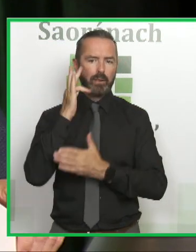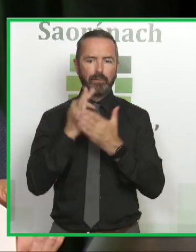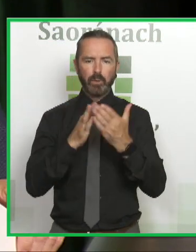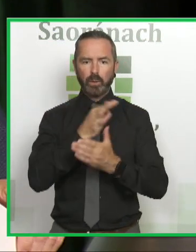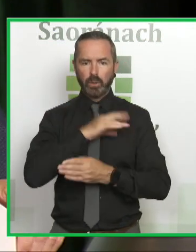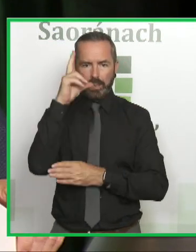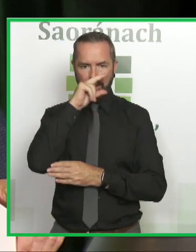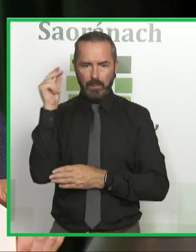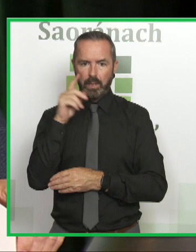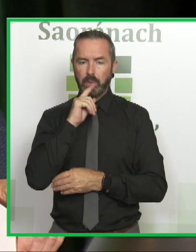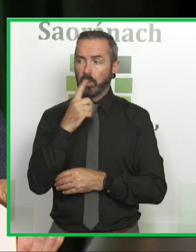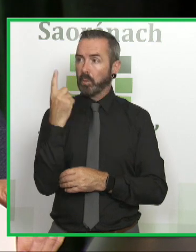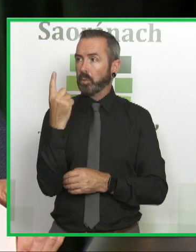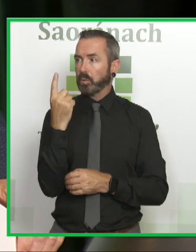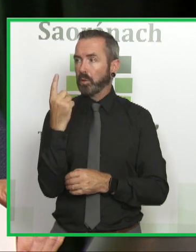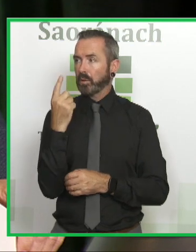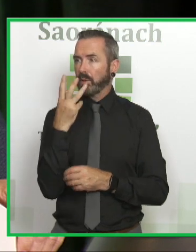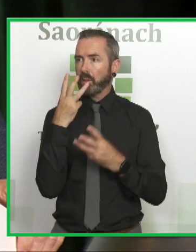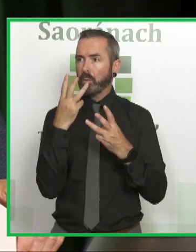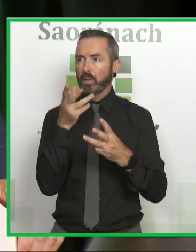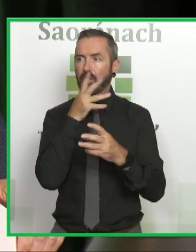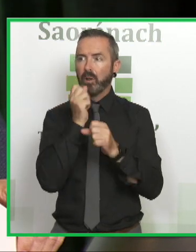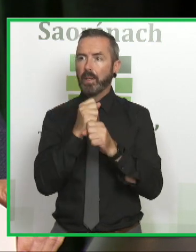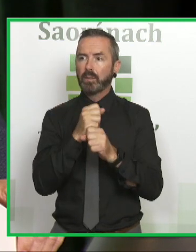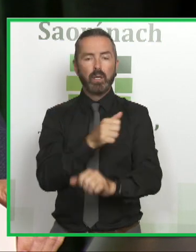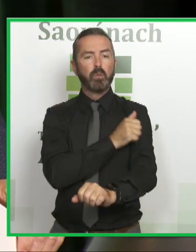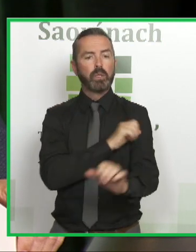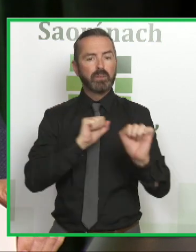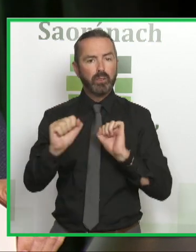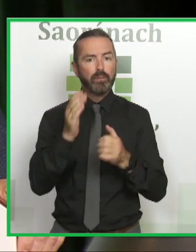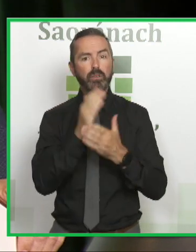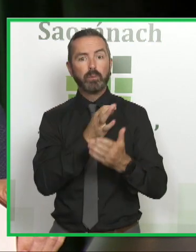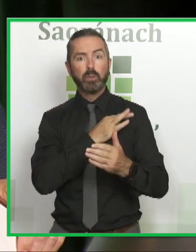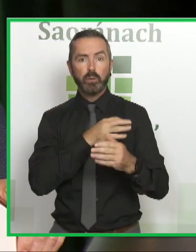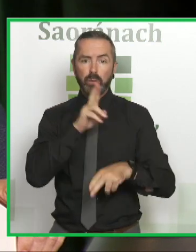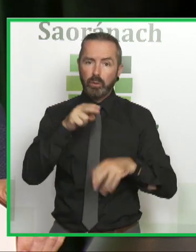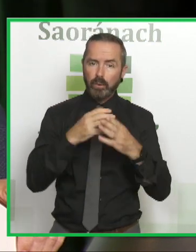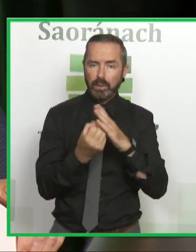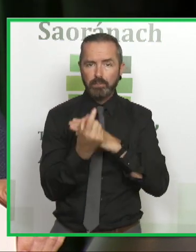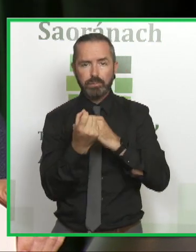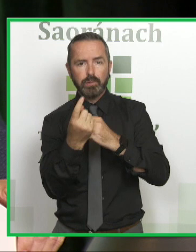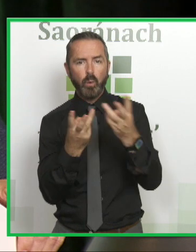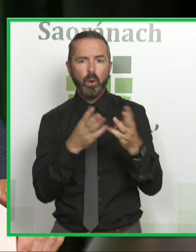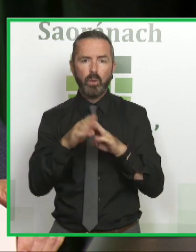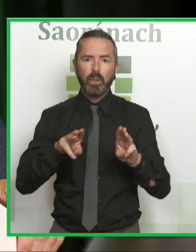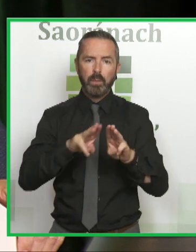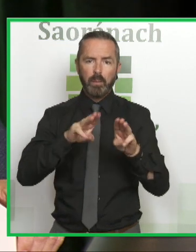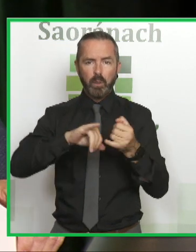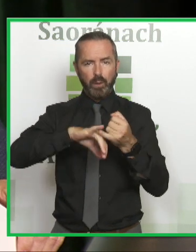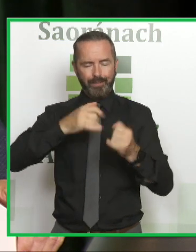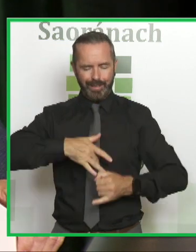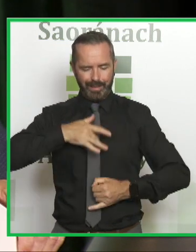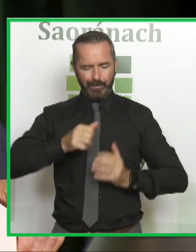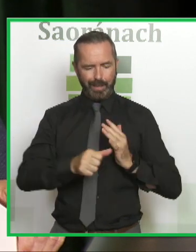but I kind of want a couple to bring out where the prison service, I think we heard some good innovation, how they're working with people, lived experiences, helping